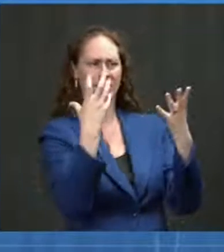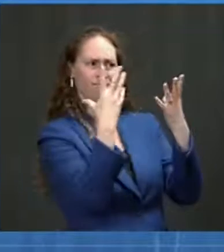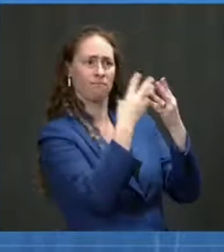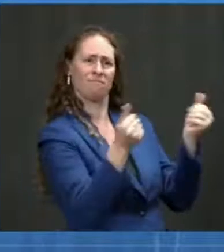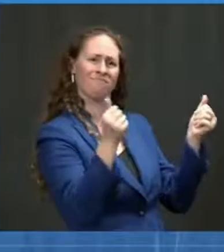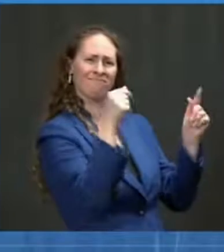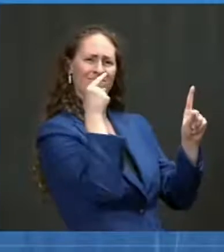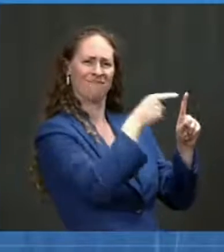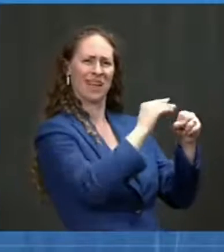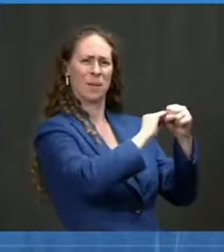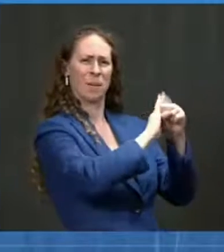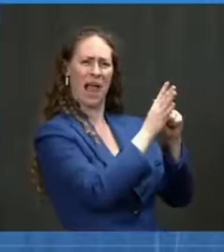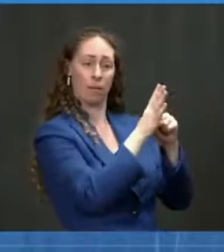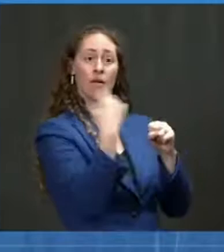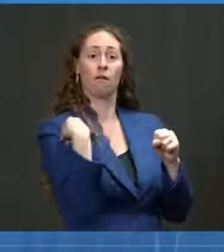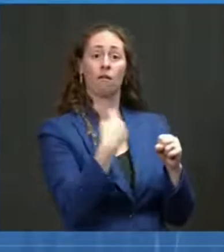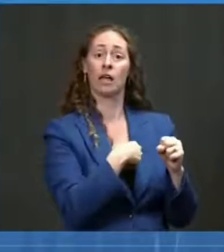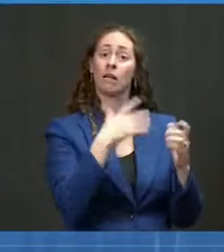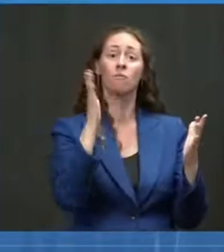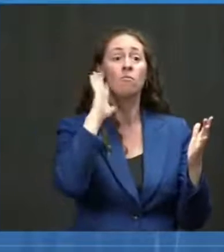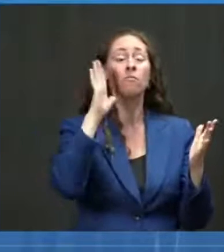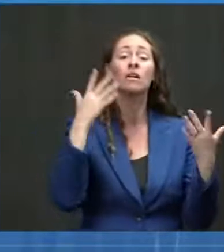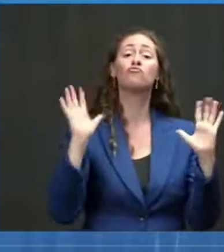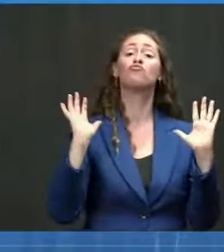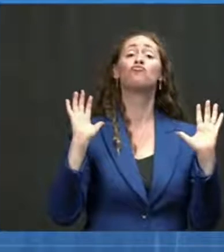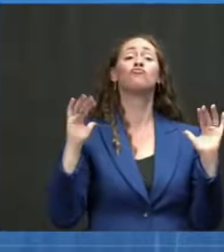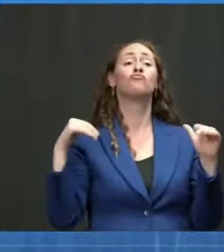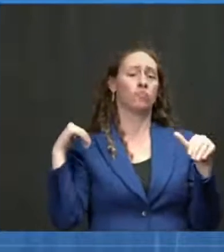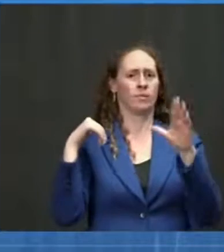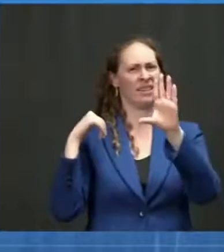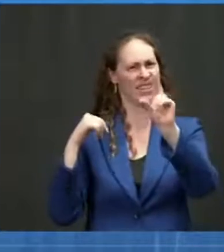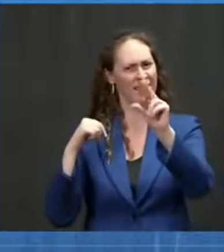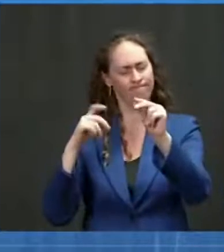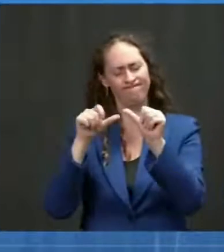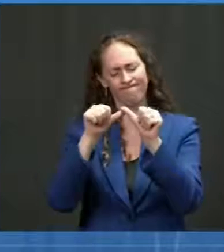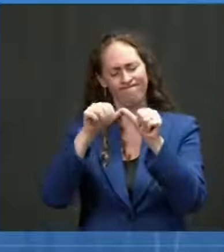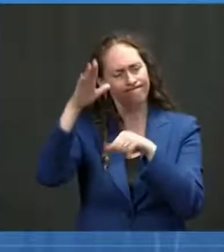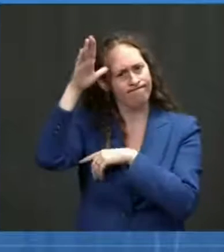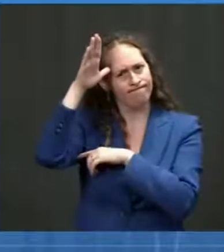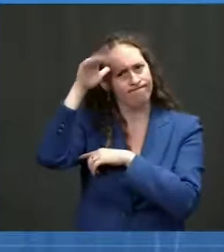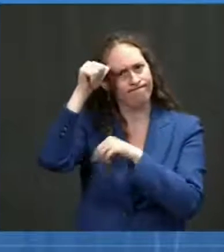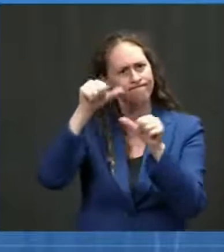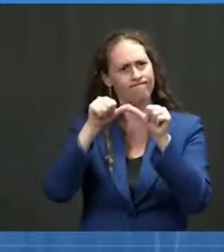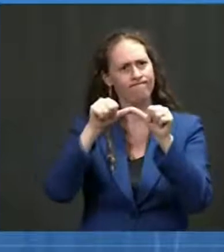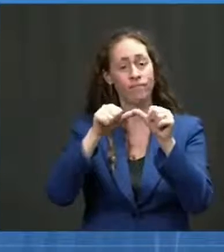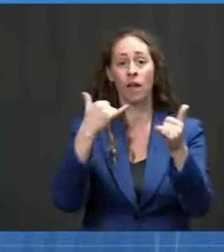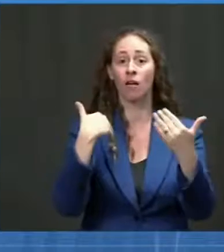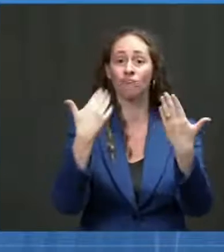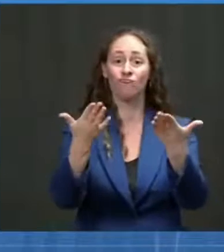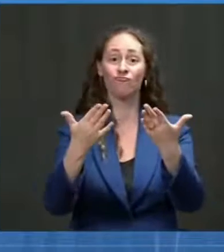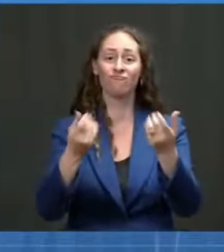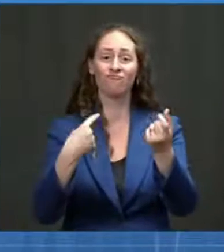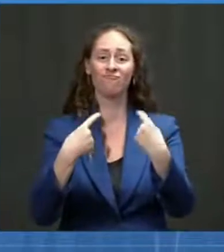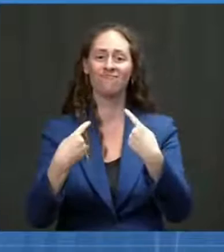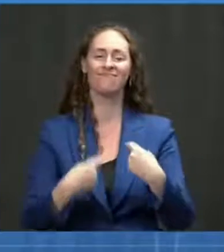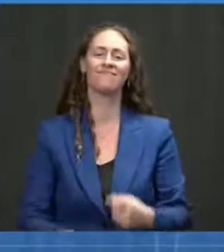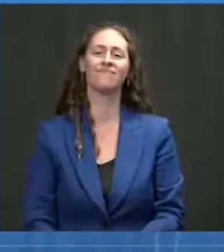will not stop until we get the job done. With that, let's open it up for questions.